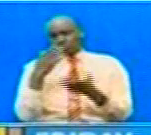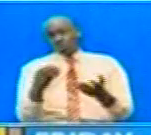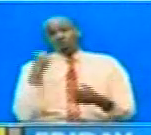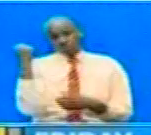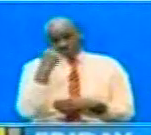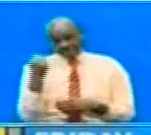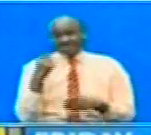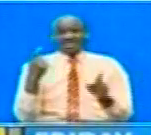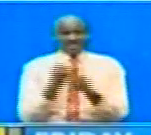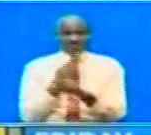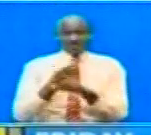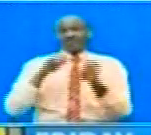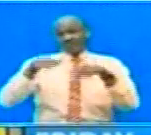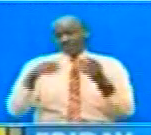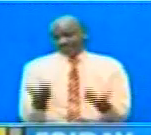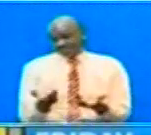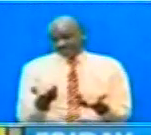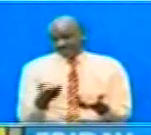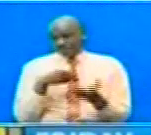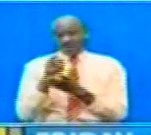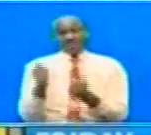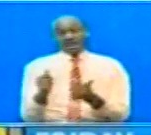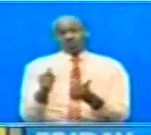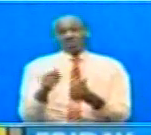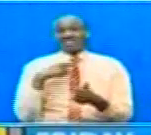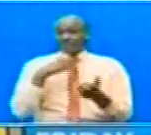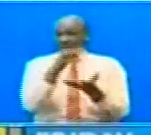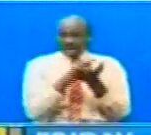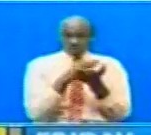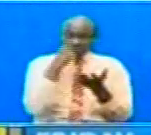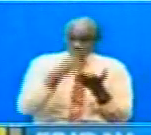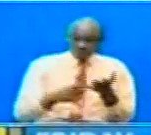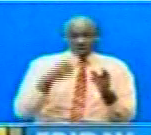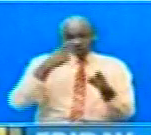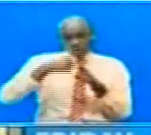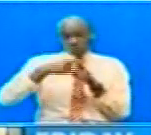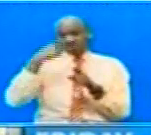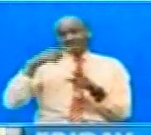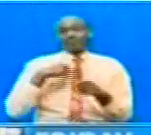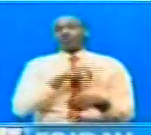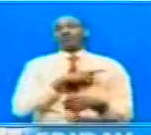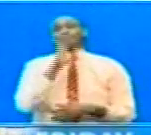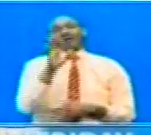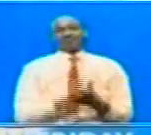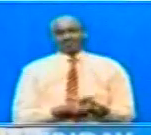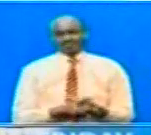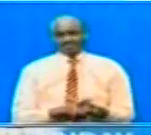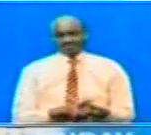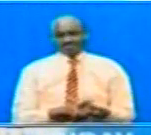Mumias Outgrowers Company, lumping it into their accounts and declaring the totals as part of their profits.